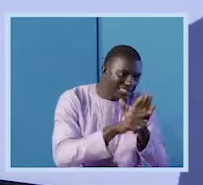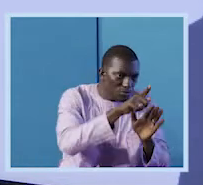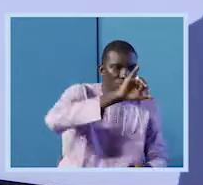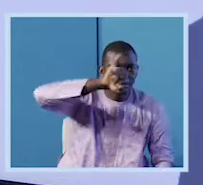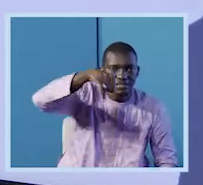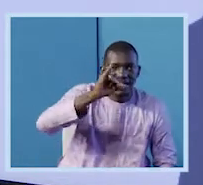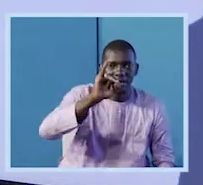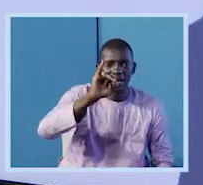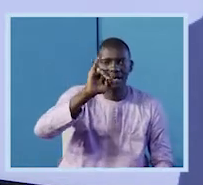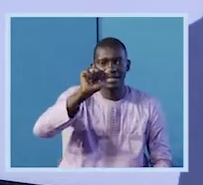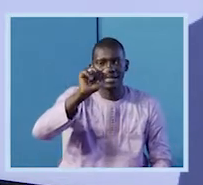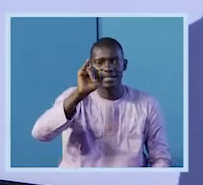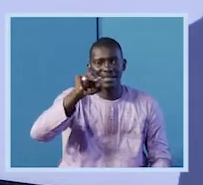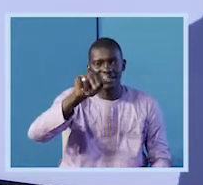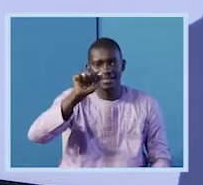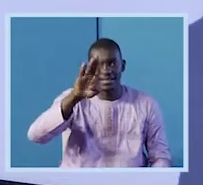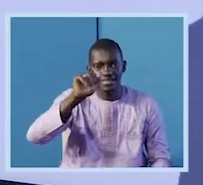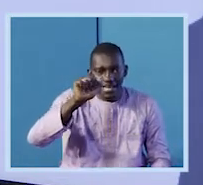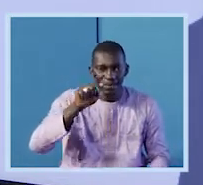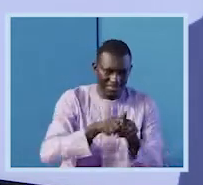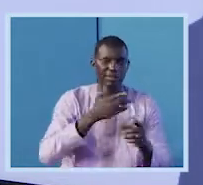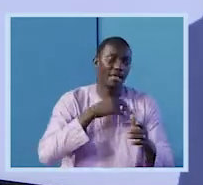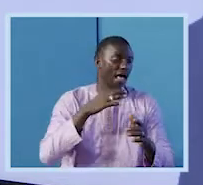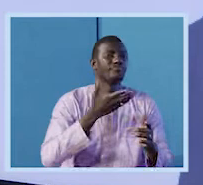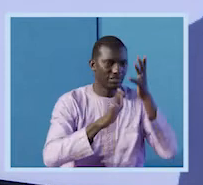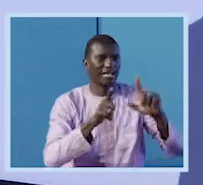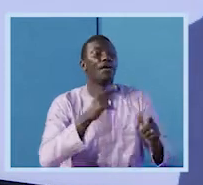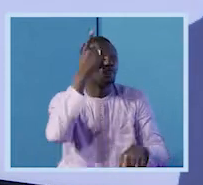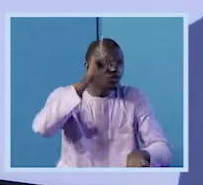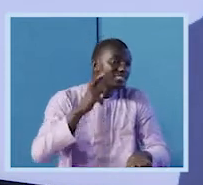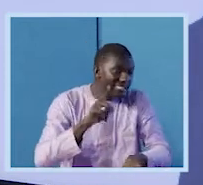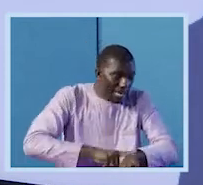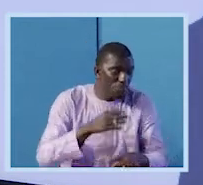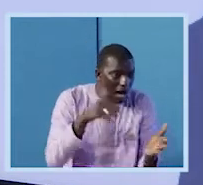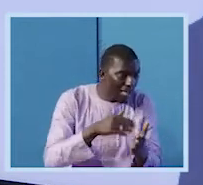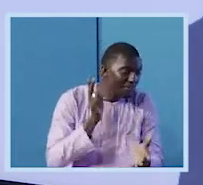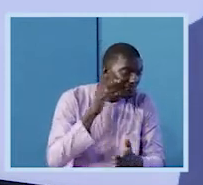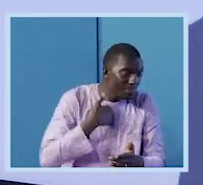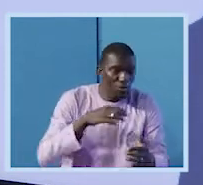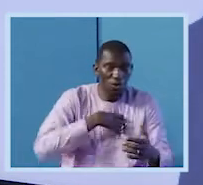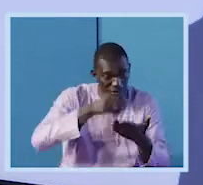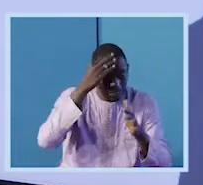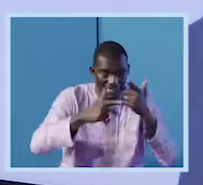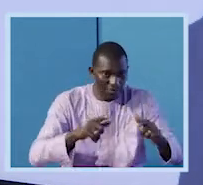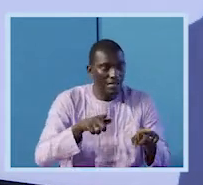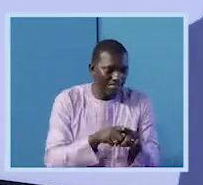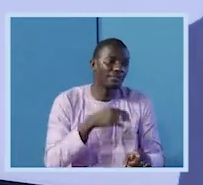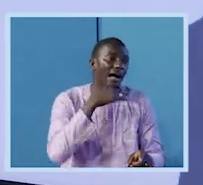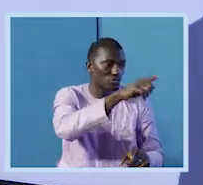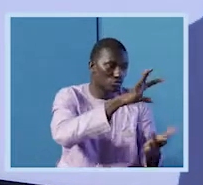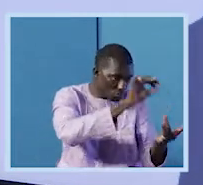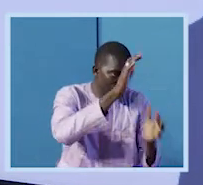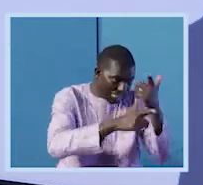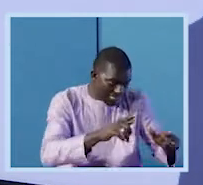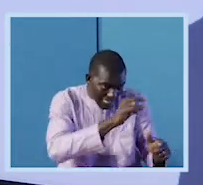first day that you come into contact with deaf people, they will ask you to choose a sign name for yourself, or they will choose a sign name for you. So